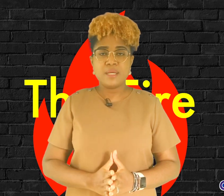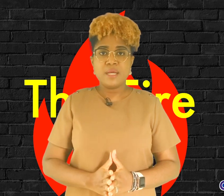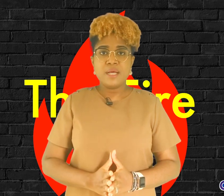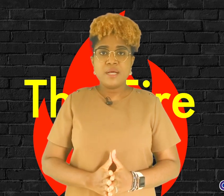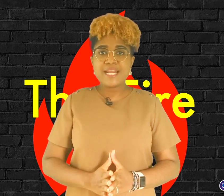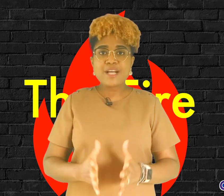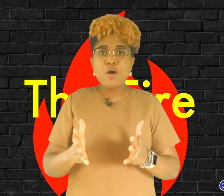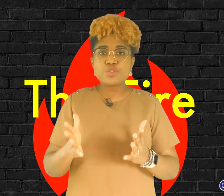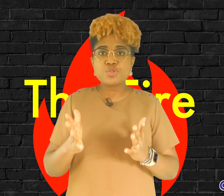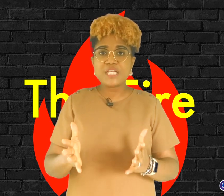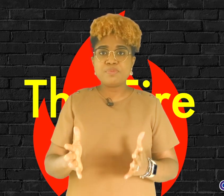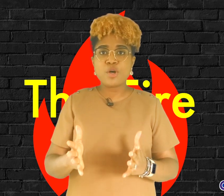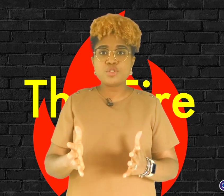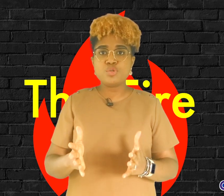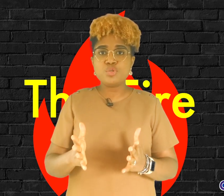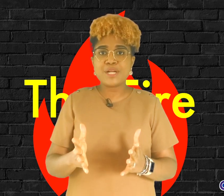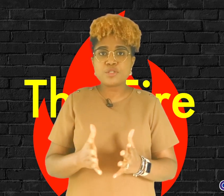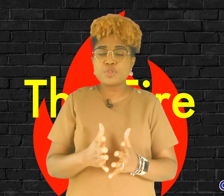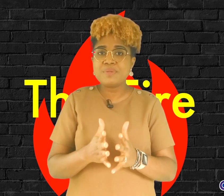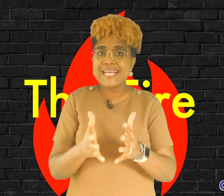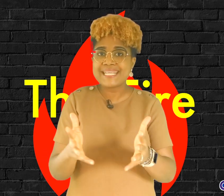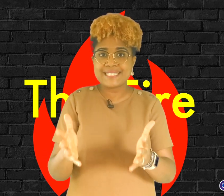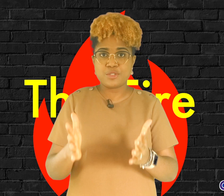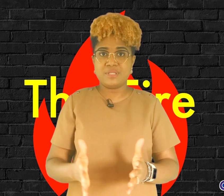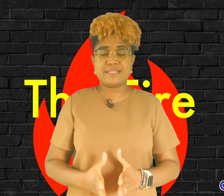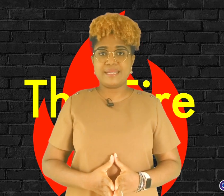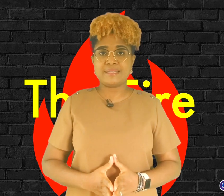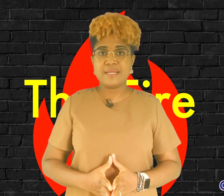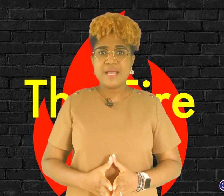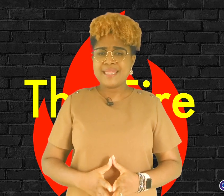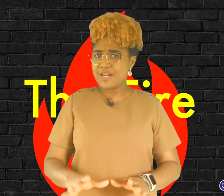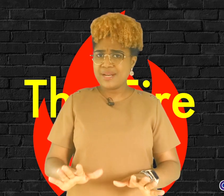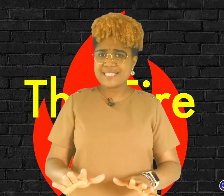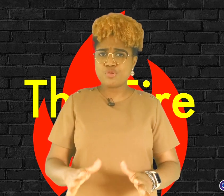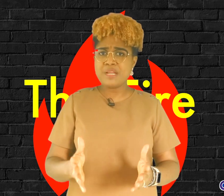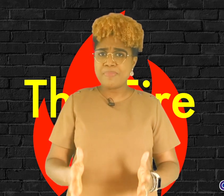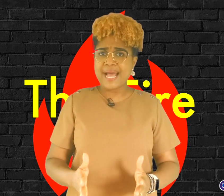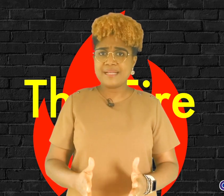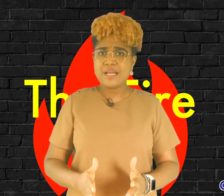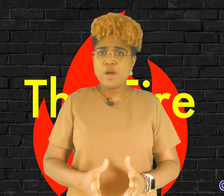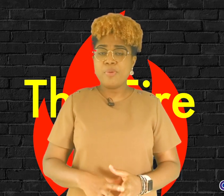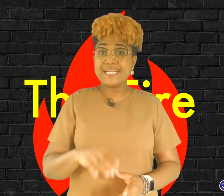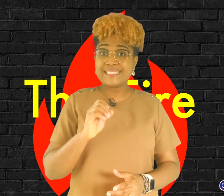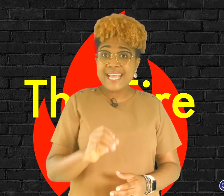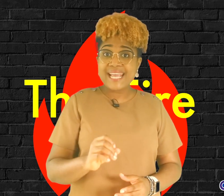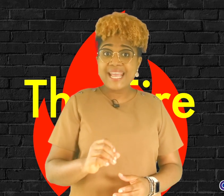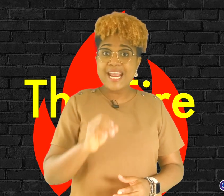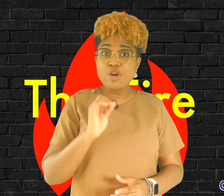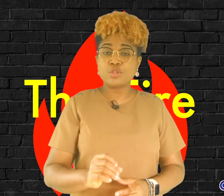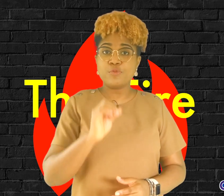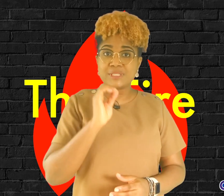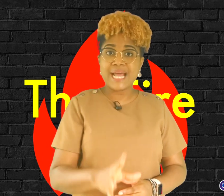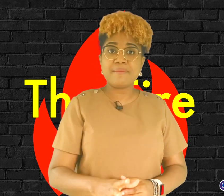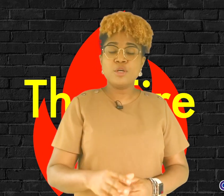games. They are called strange because you are not supposed to be dedicated to these things. They are not necessarily bad, but they take